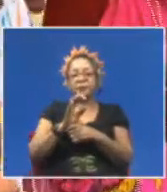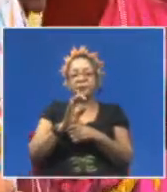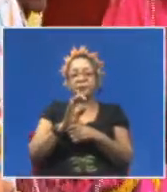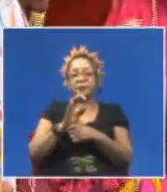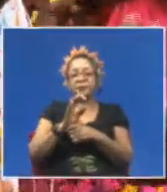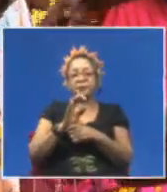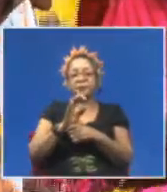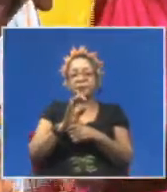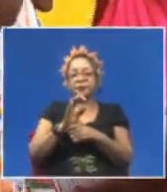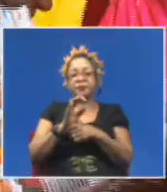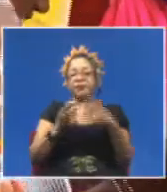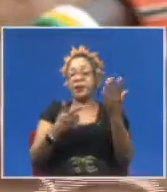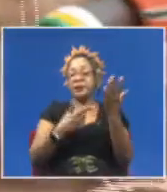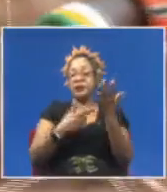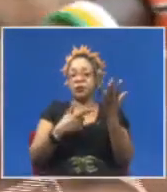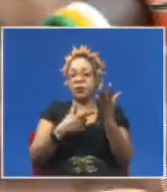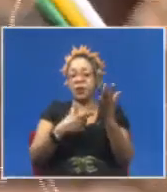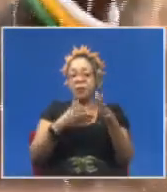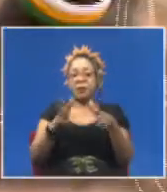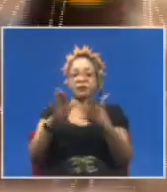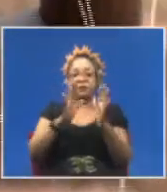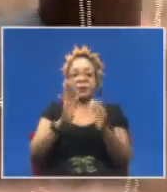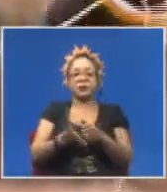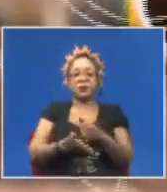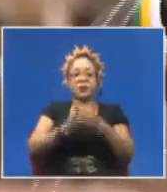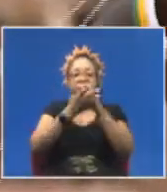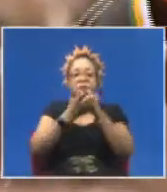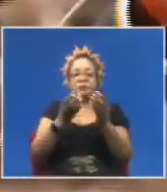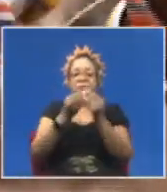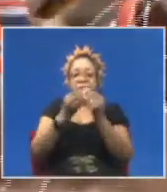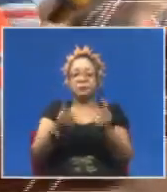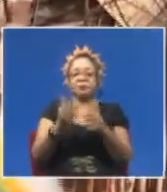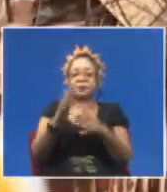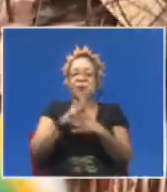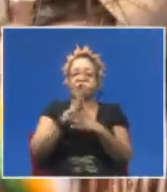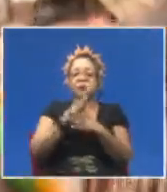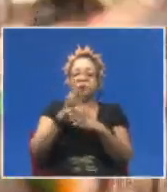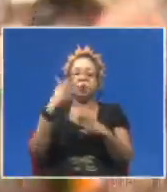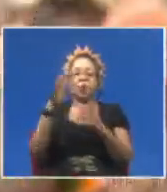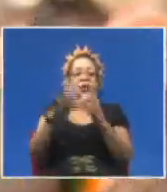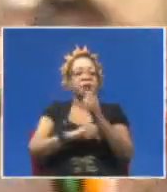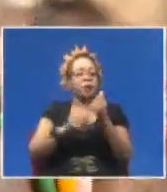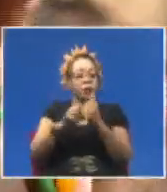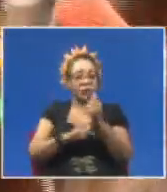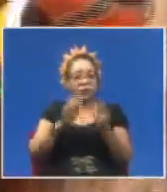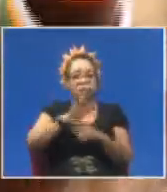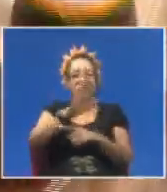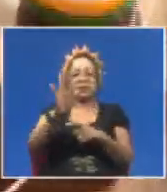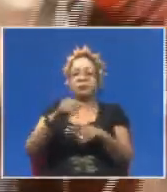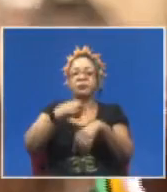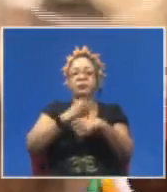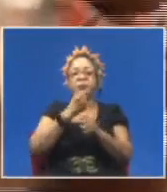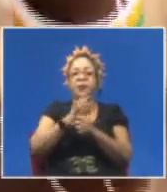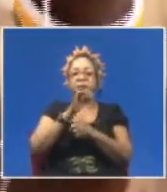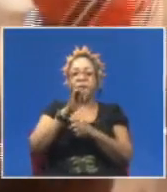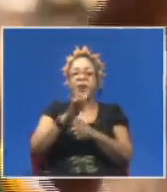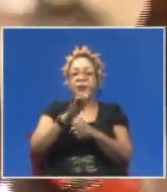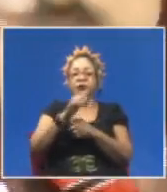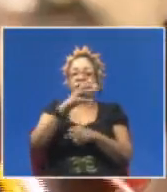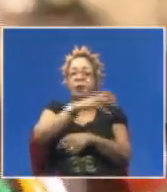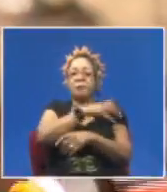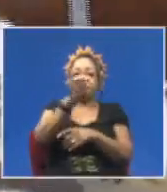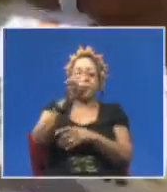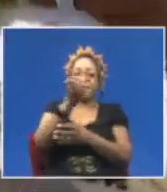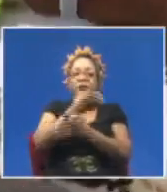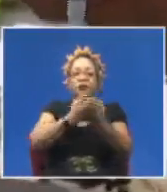The digital platform has also helped cut off middlemen who exploit beaders. Nabiki praises the beadwork initiative for empowering them